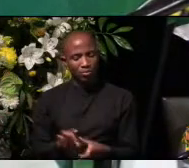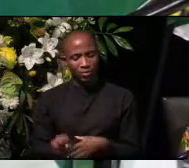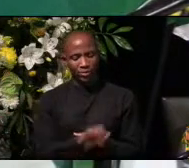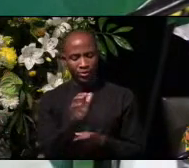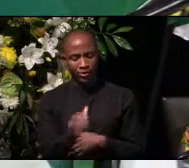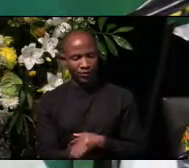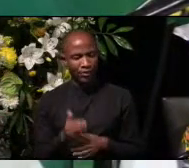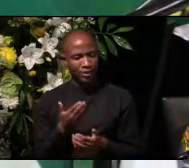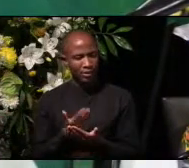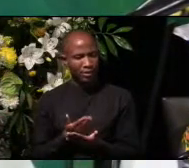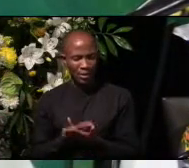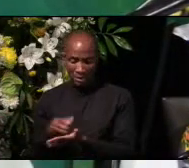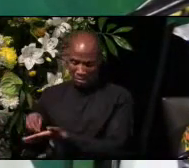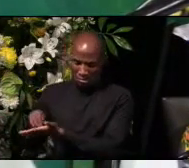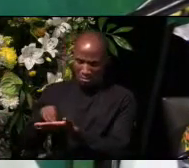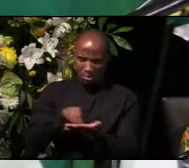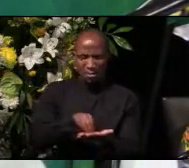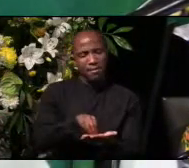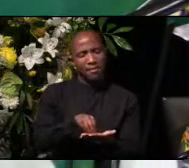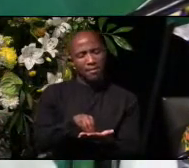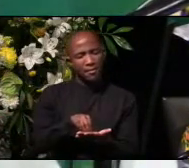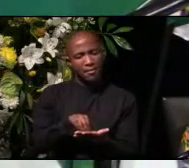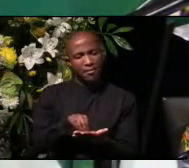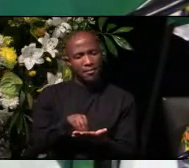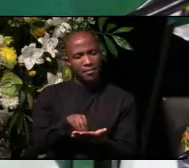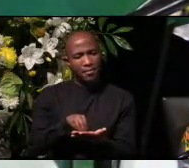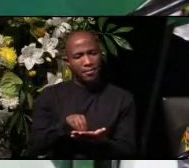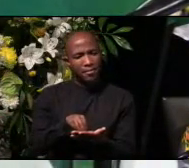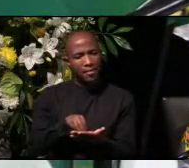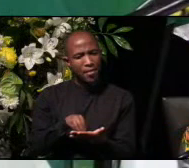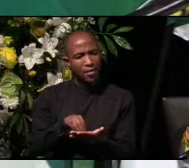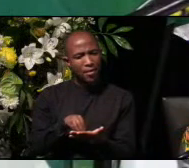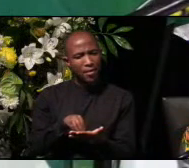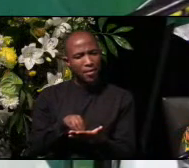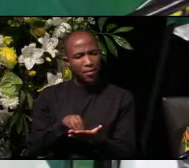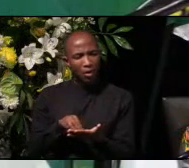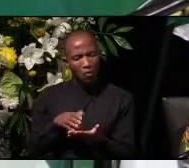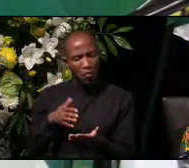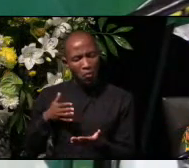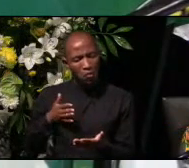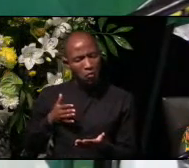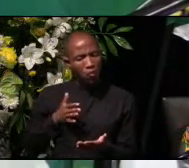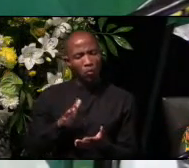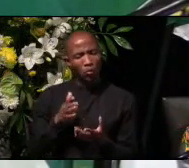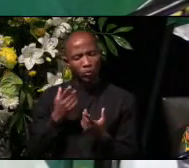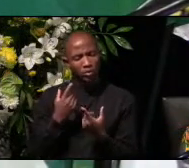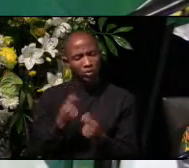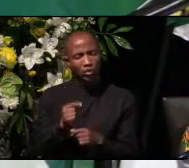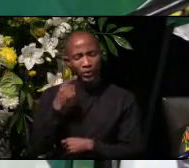we want to take his theoretical postulates